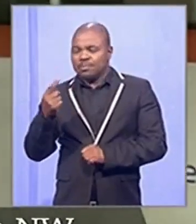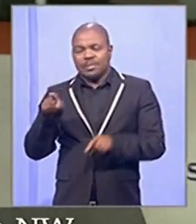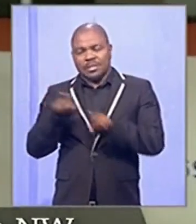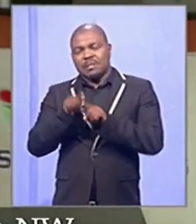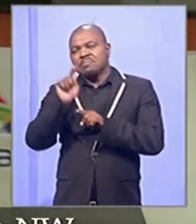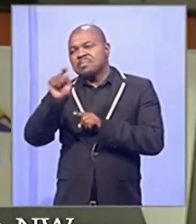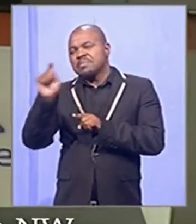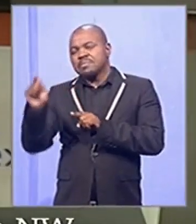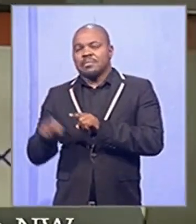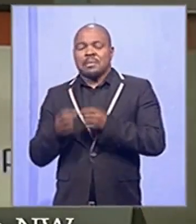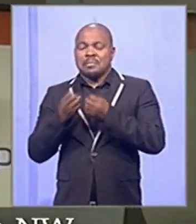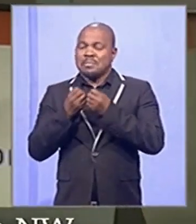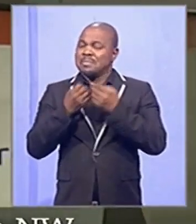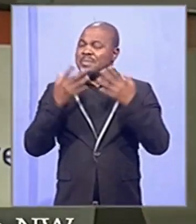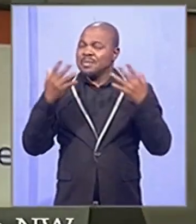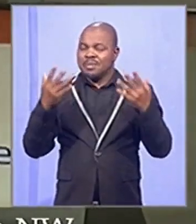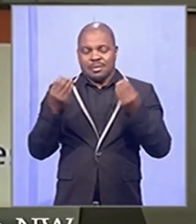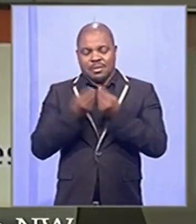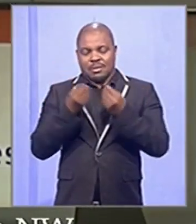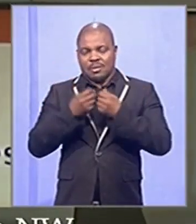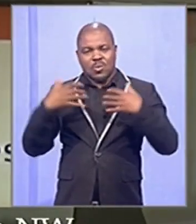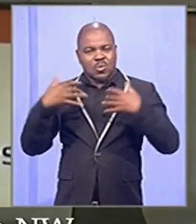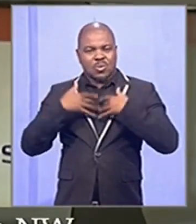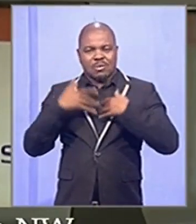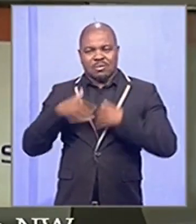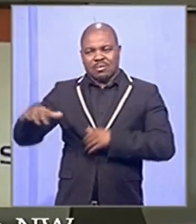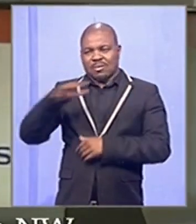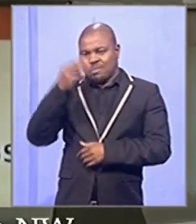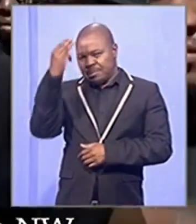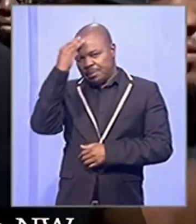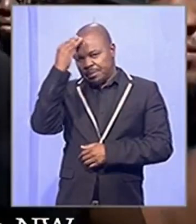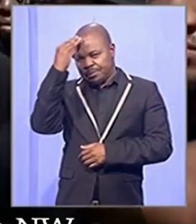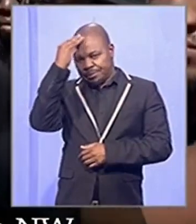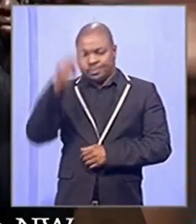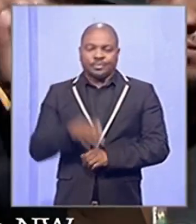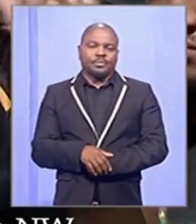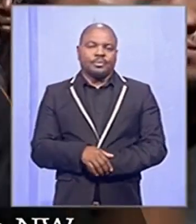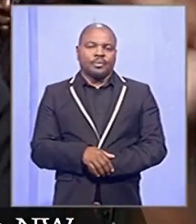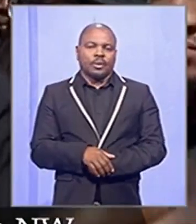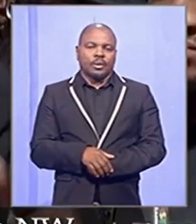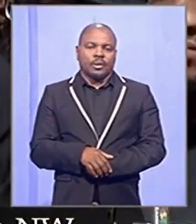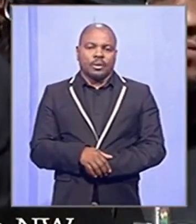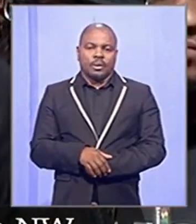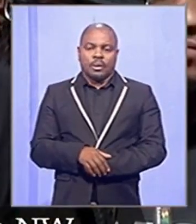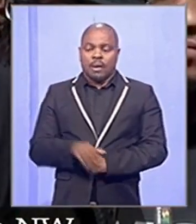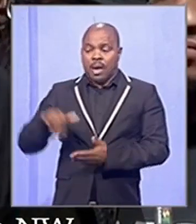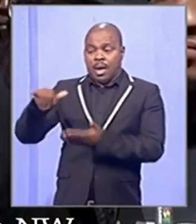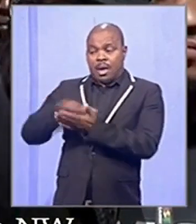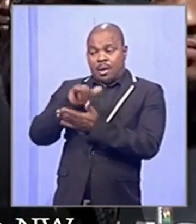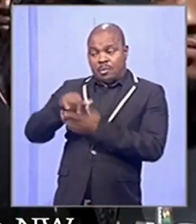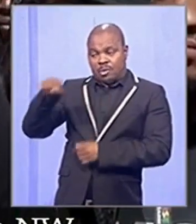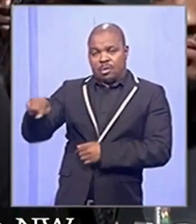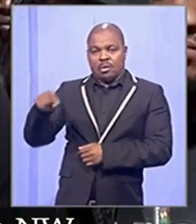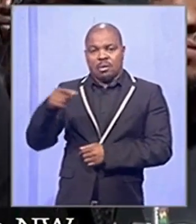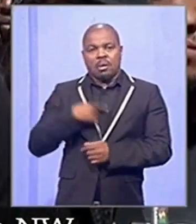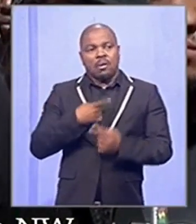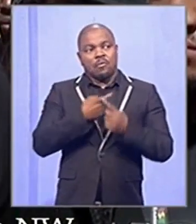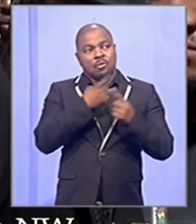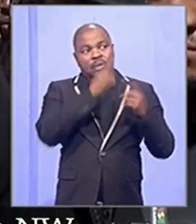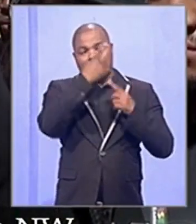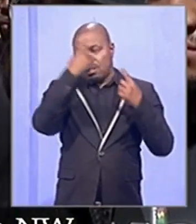do. Zibi ore maemo a boemafofane ha se ona fela a ngongorehisang. Ore dintho di ngata tse